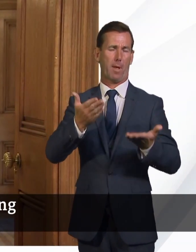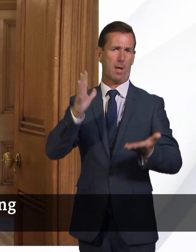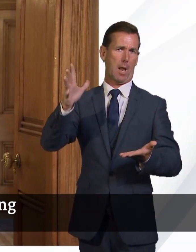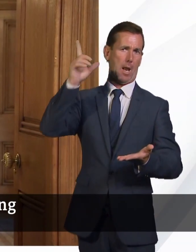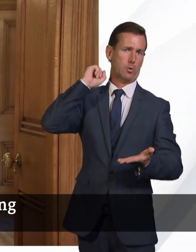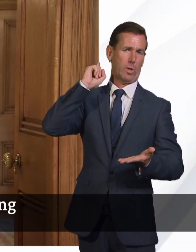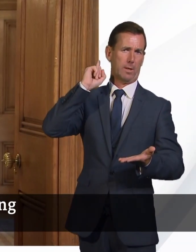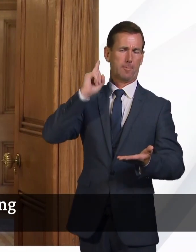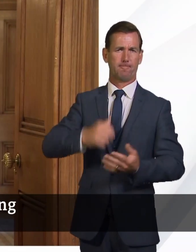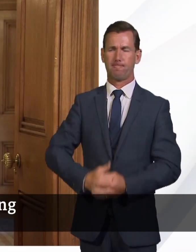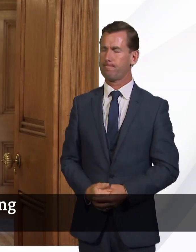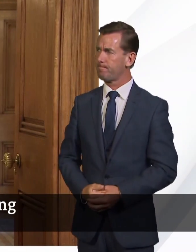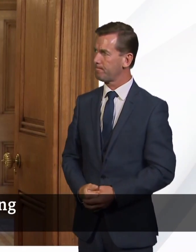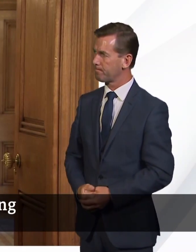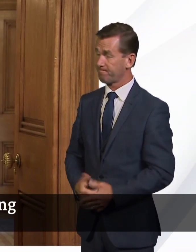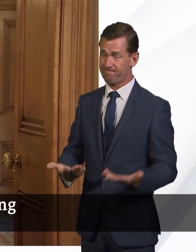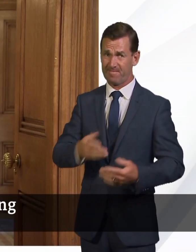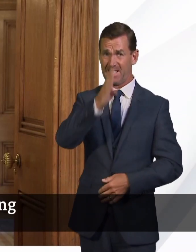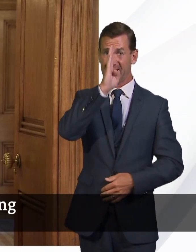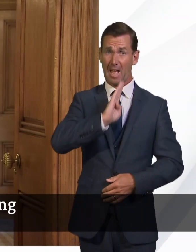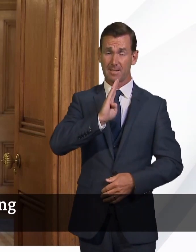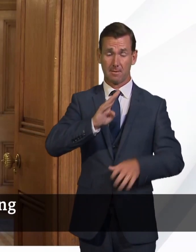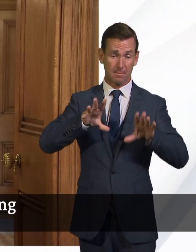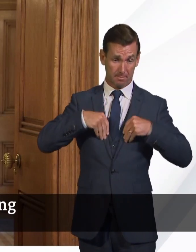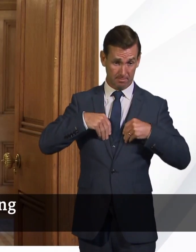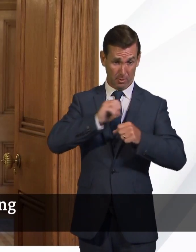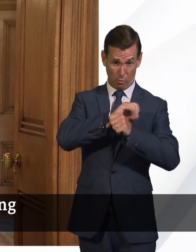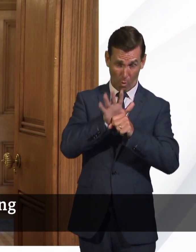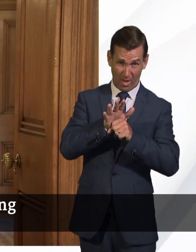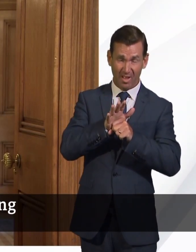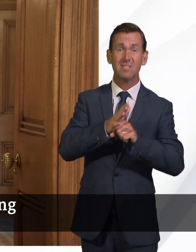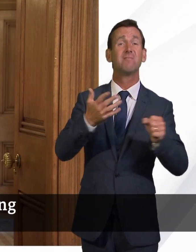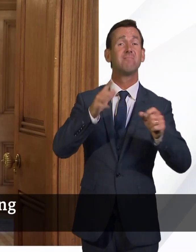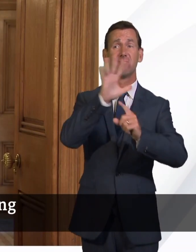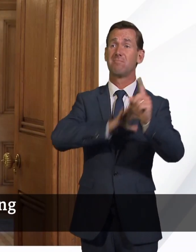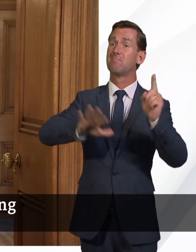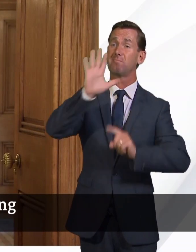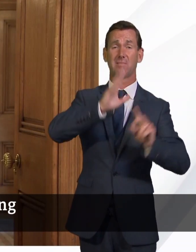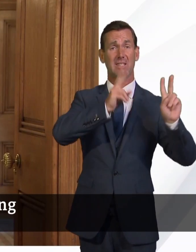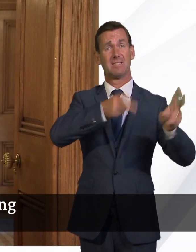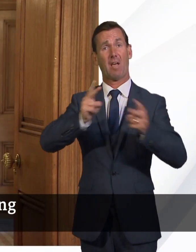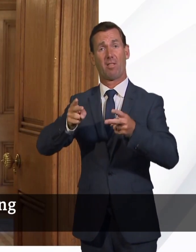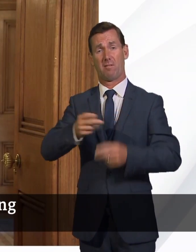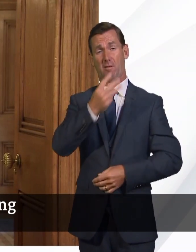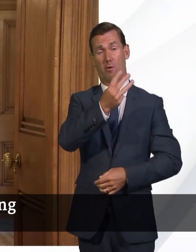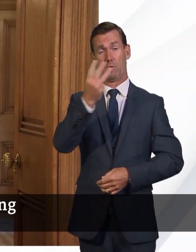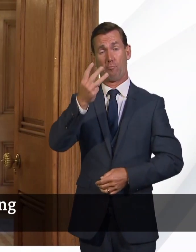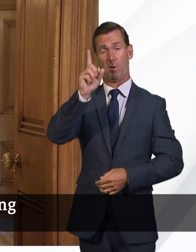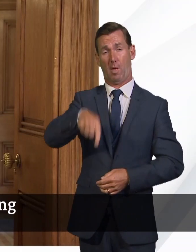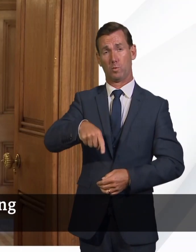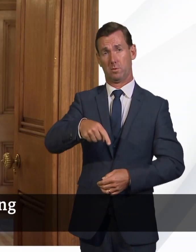week. And very sadly, of those who've tested positive across all settings,